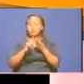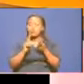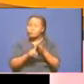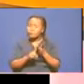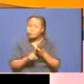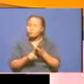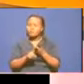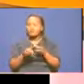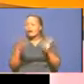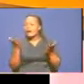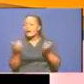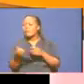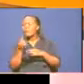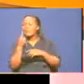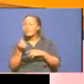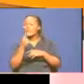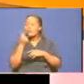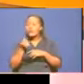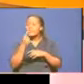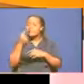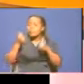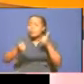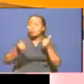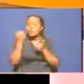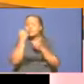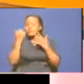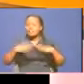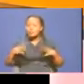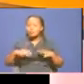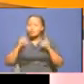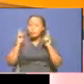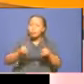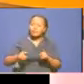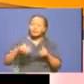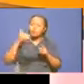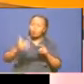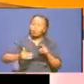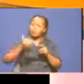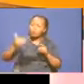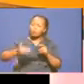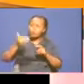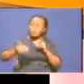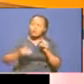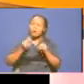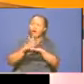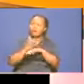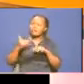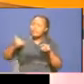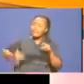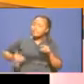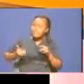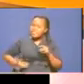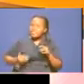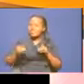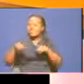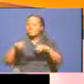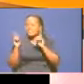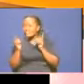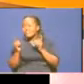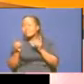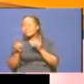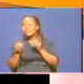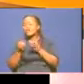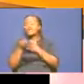the medicines that patients have to take after surgery? Are they reasonably priced here in Kenya,